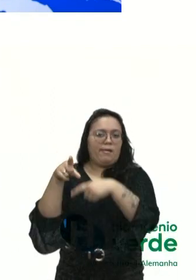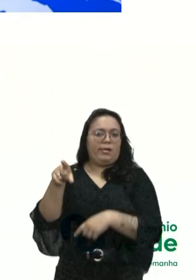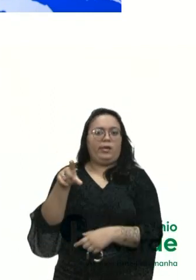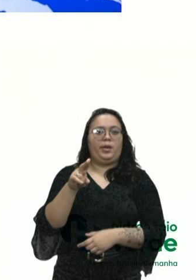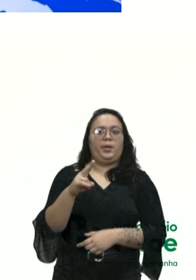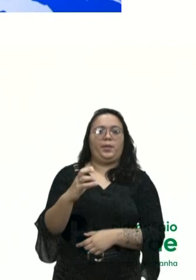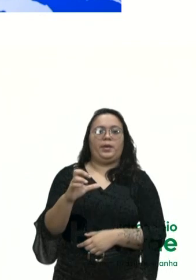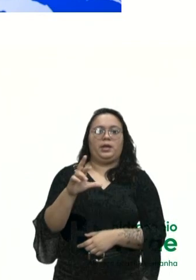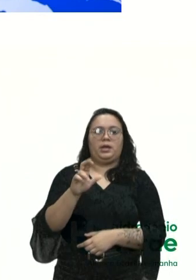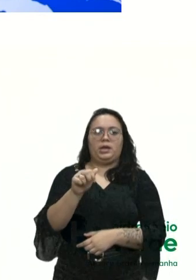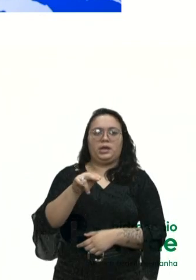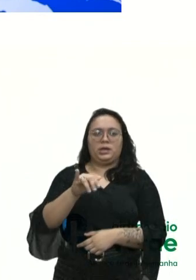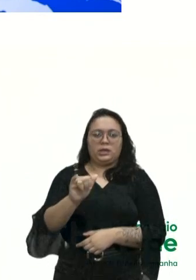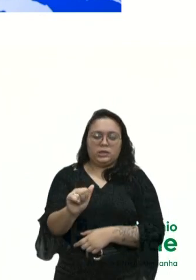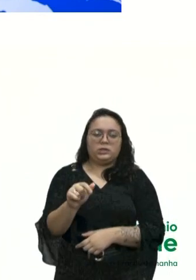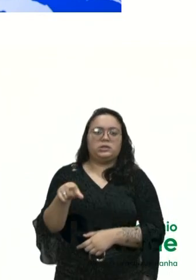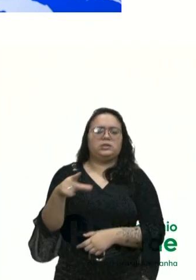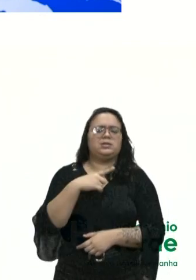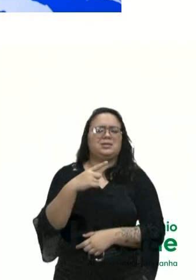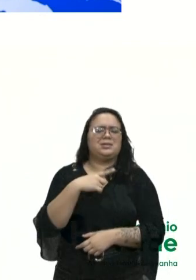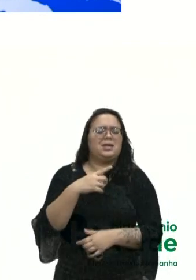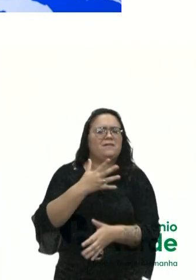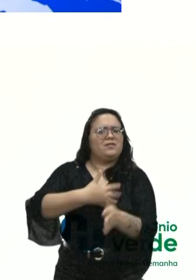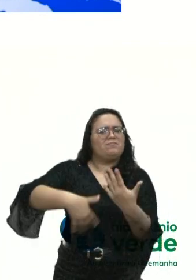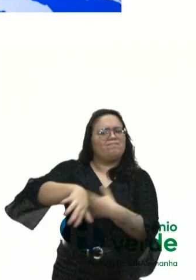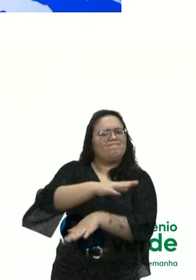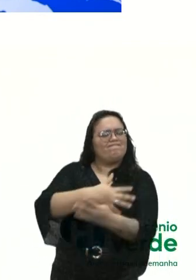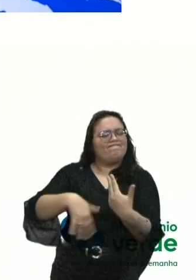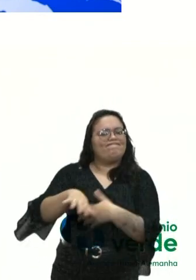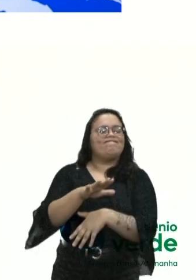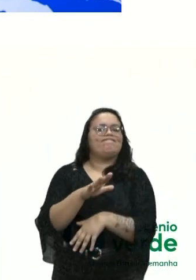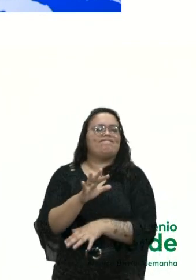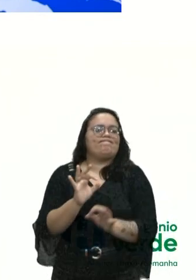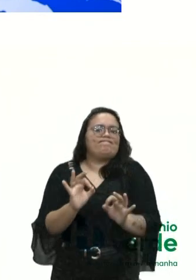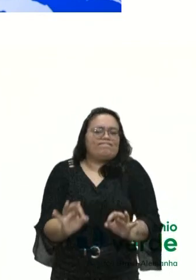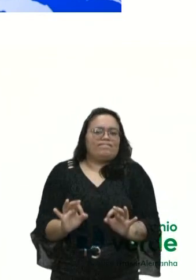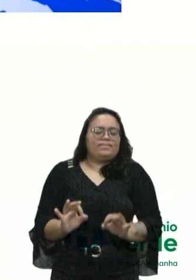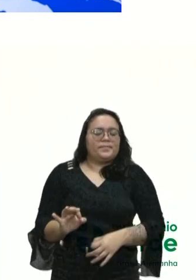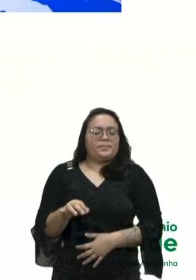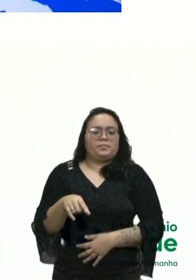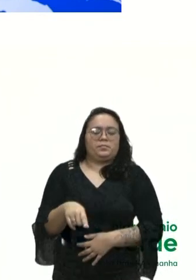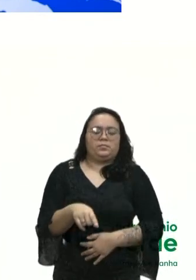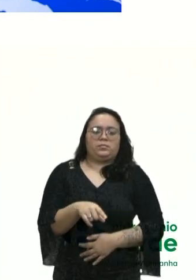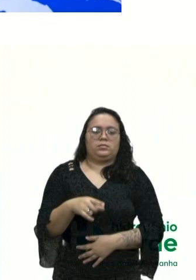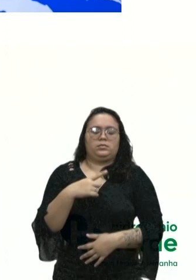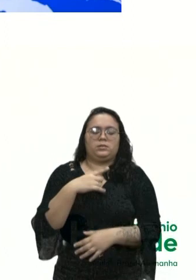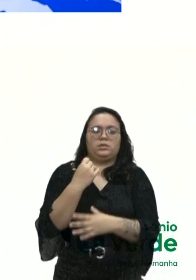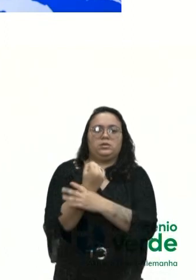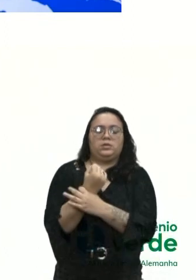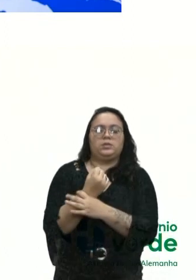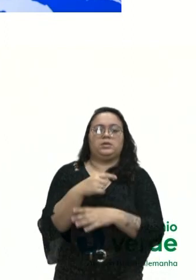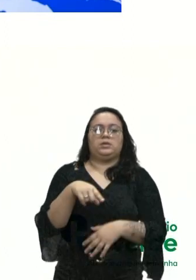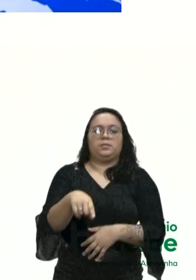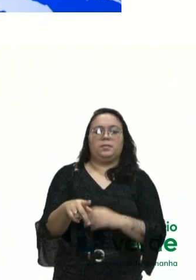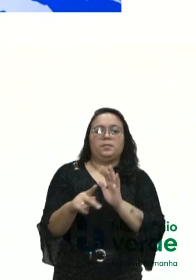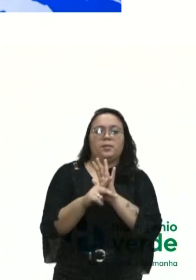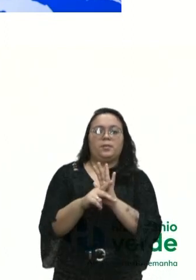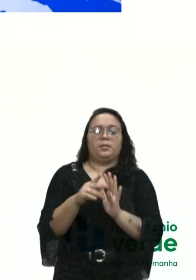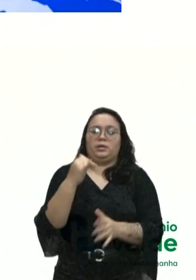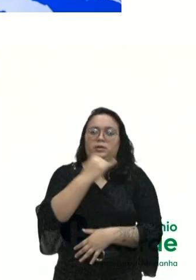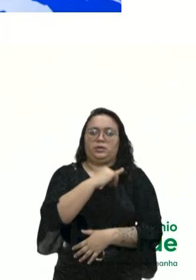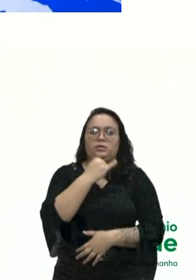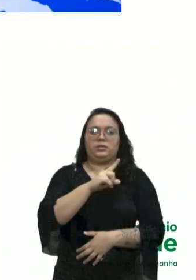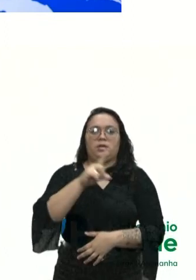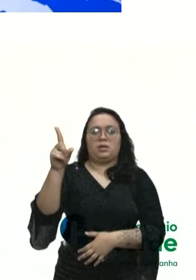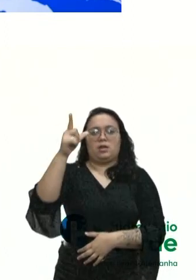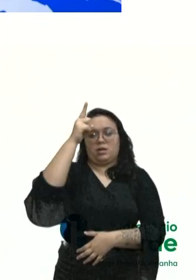this war with Ukraine trouxe algumas turbulências, that digamos, brought about some turbulence, let's say, segurança energética da Alemanha.